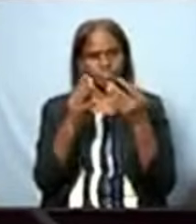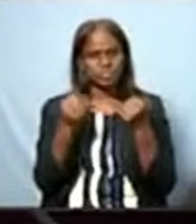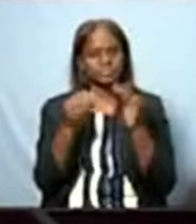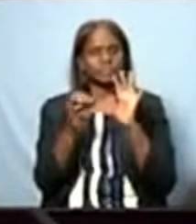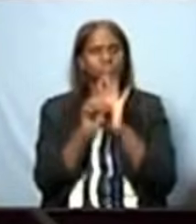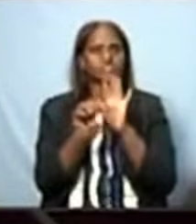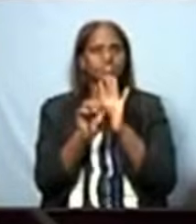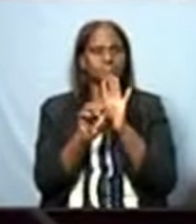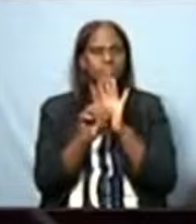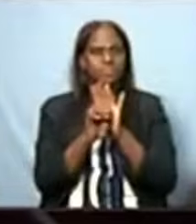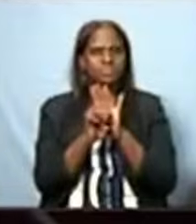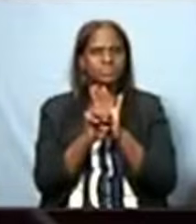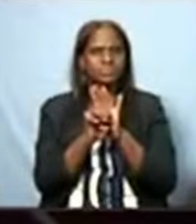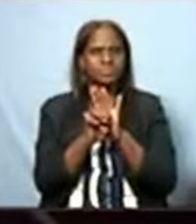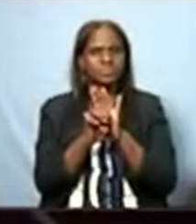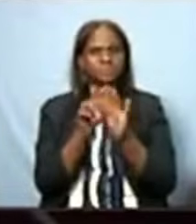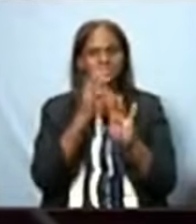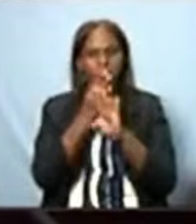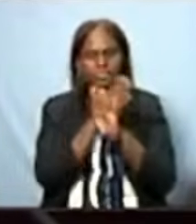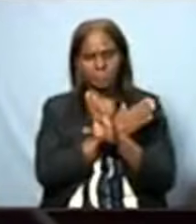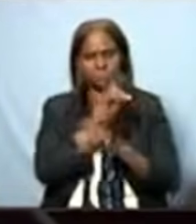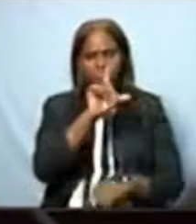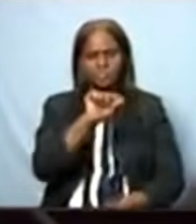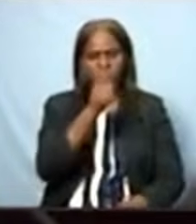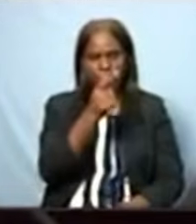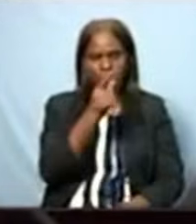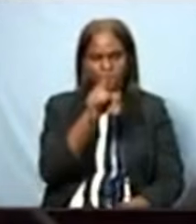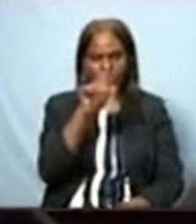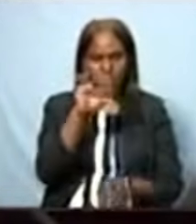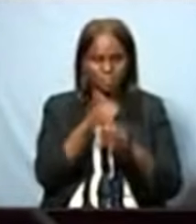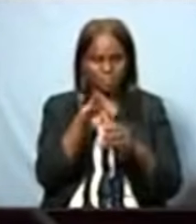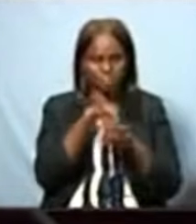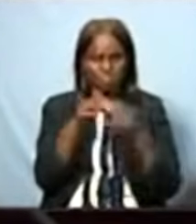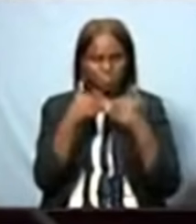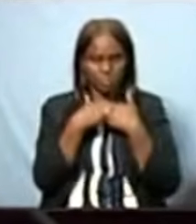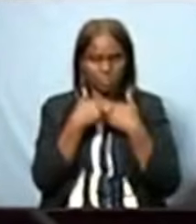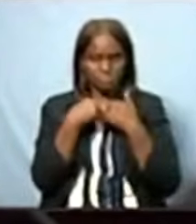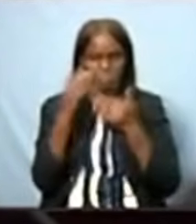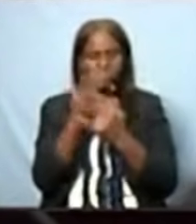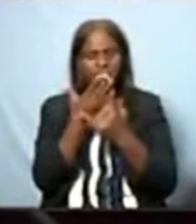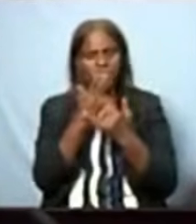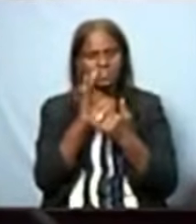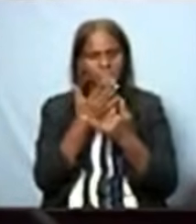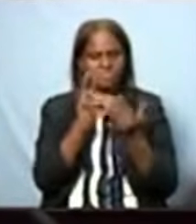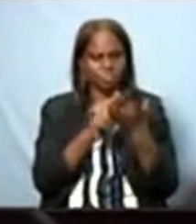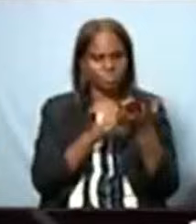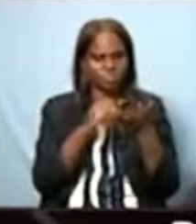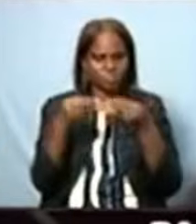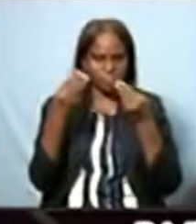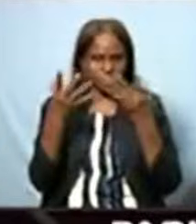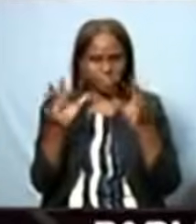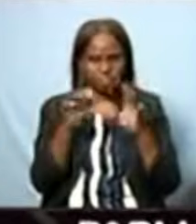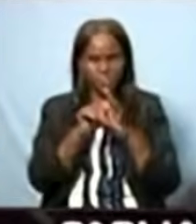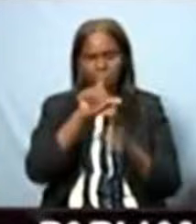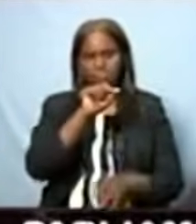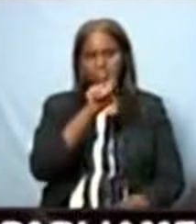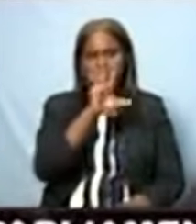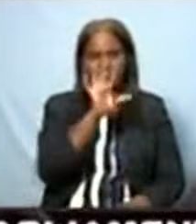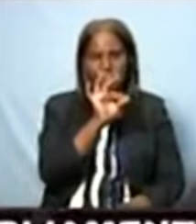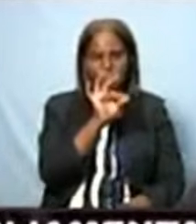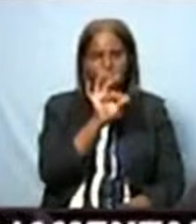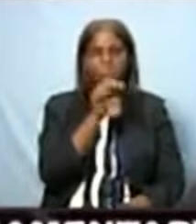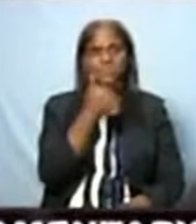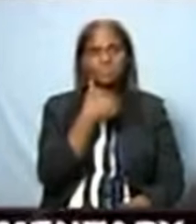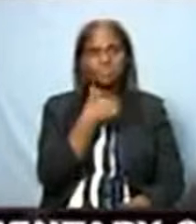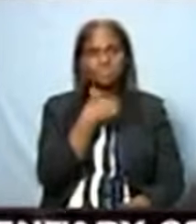example. Prior to 2021 elections, we had the delimitation report released in 2019, which